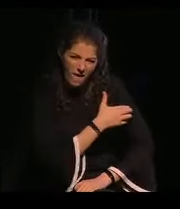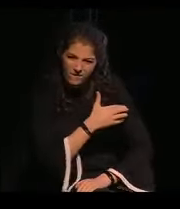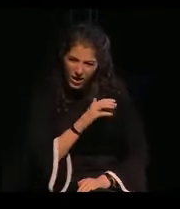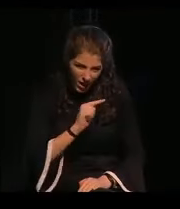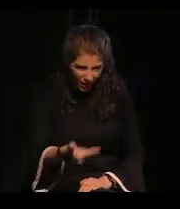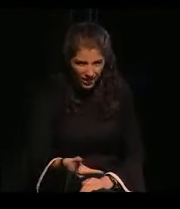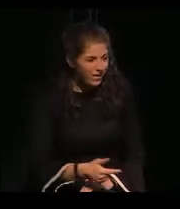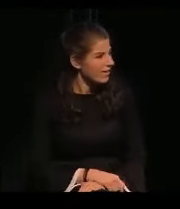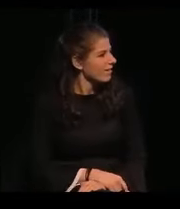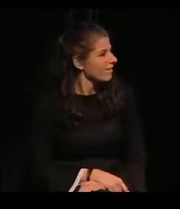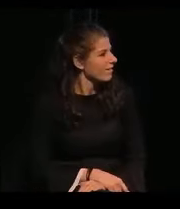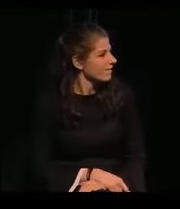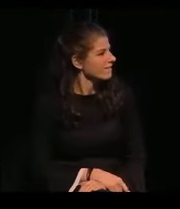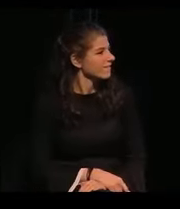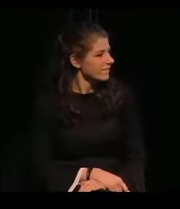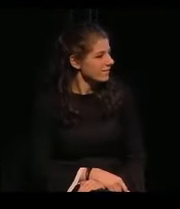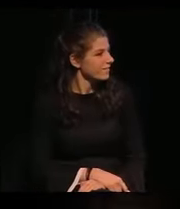powerful.